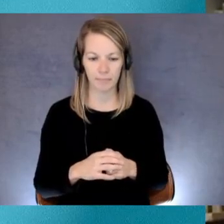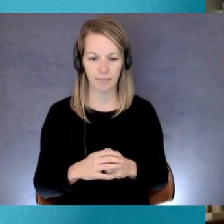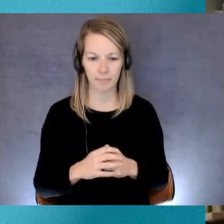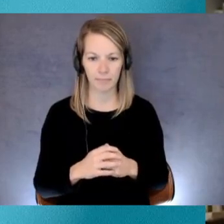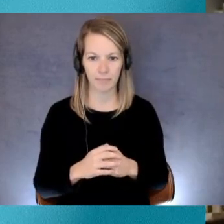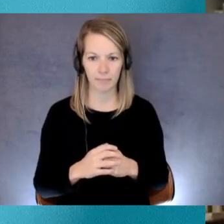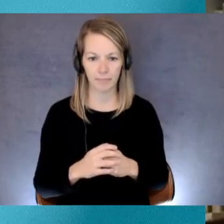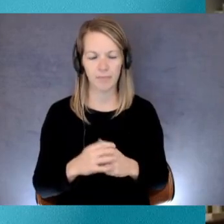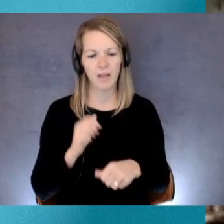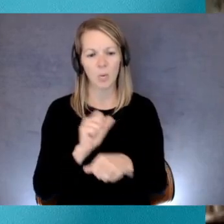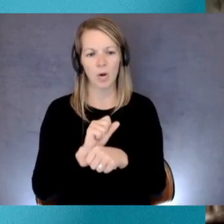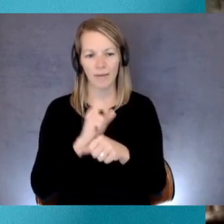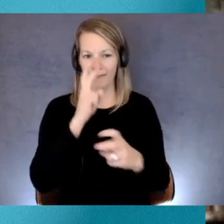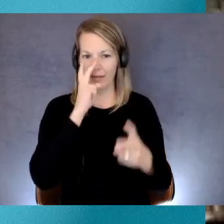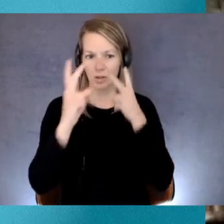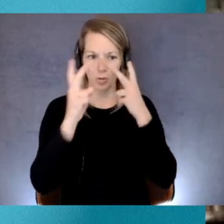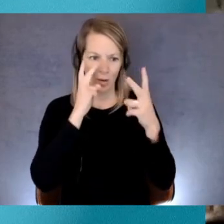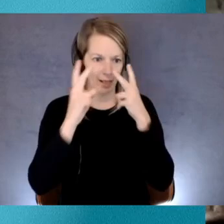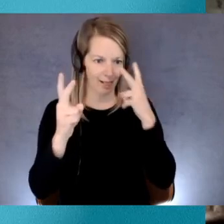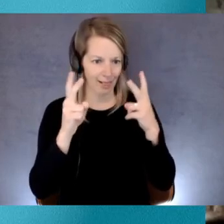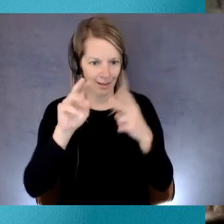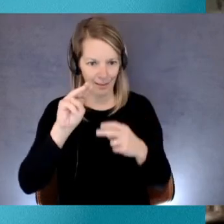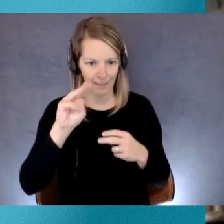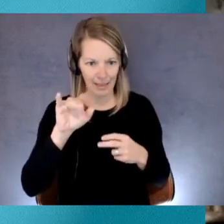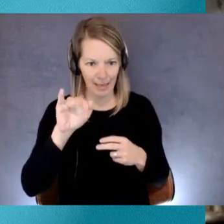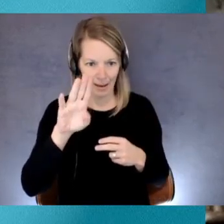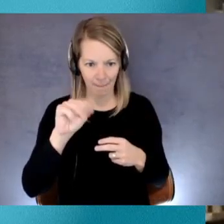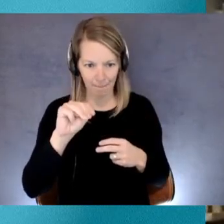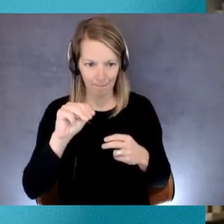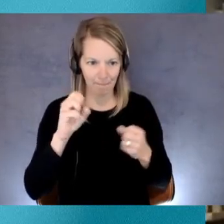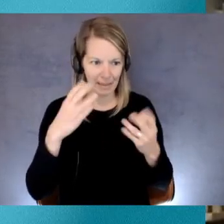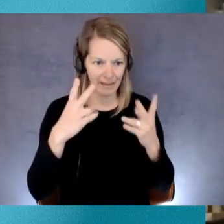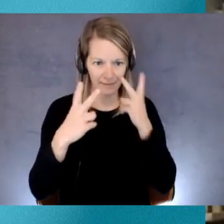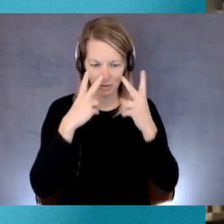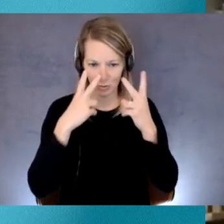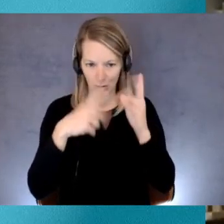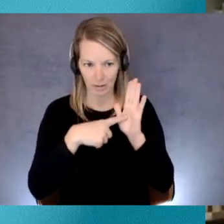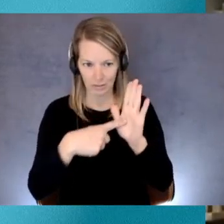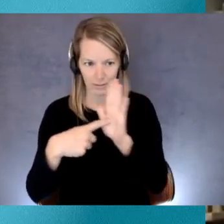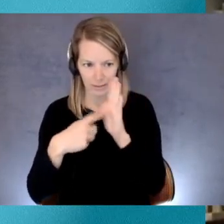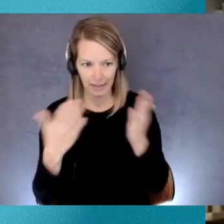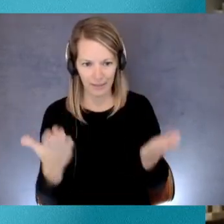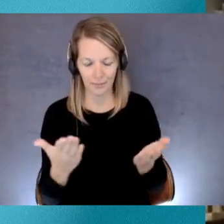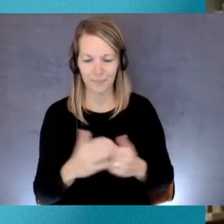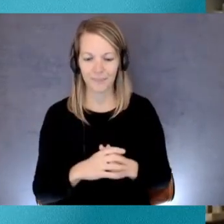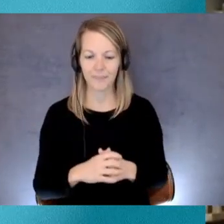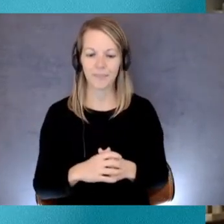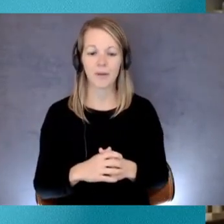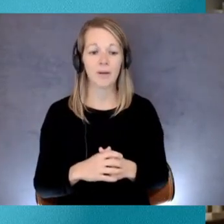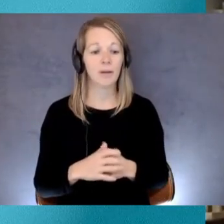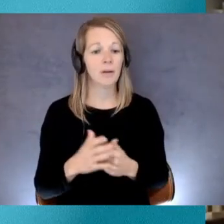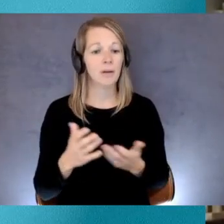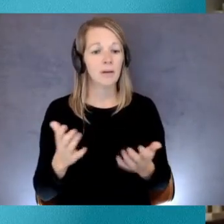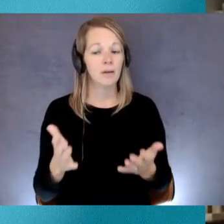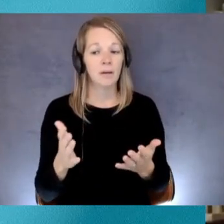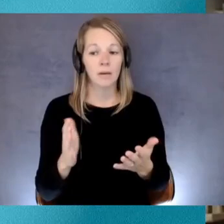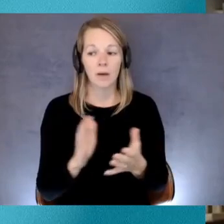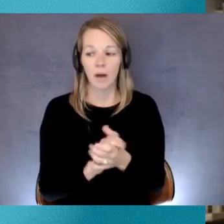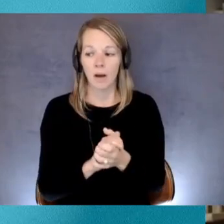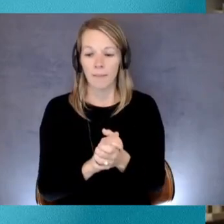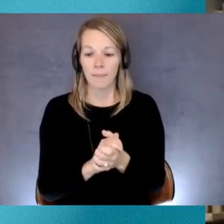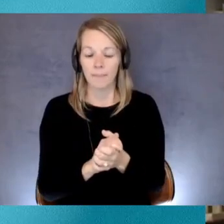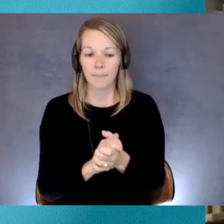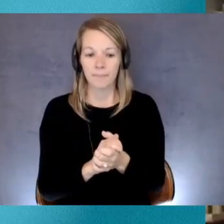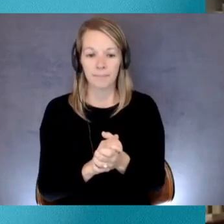I work in a visual medium, so I've got a lot of visuals here. But I'd like to invite you before we start to